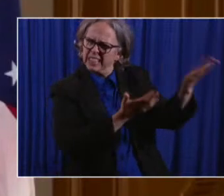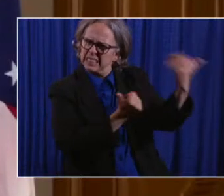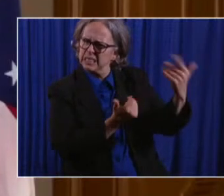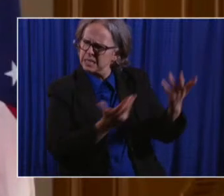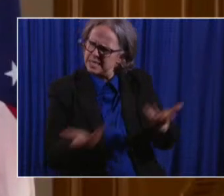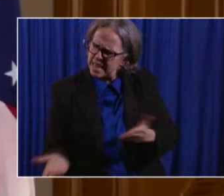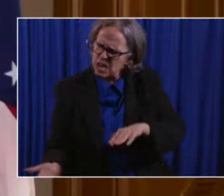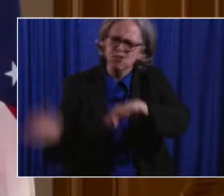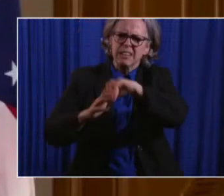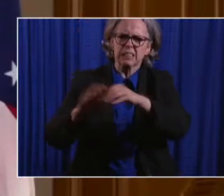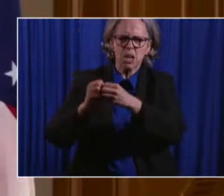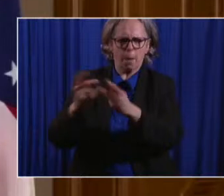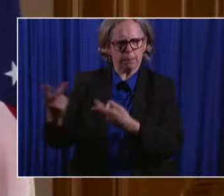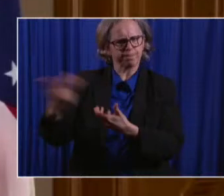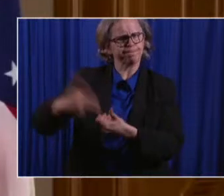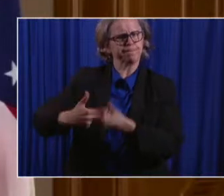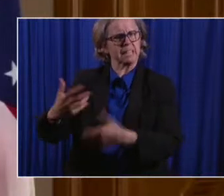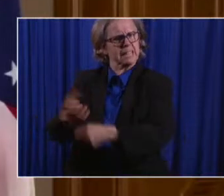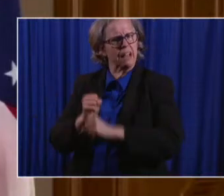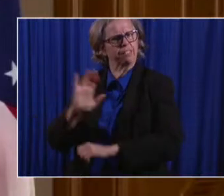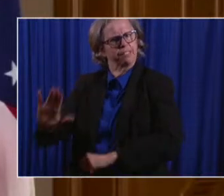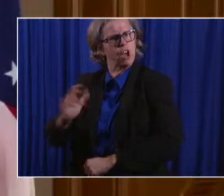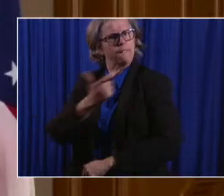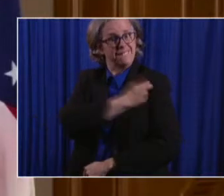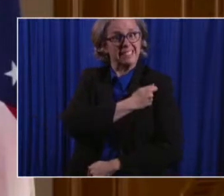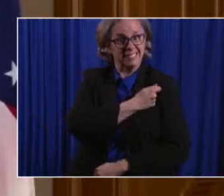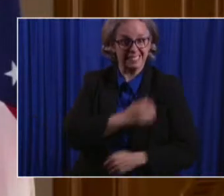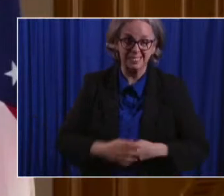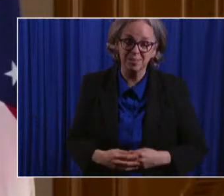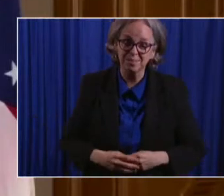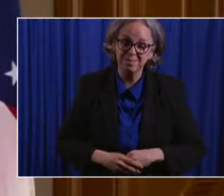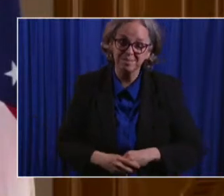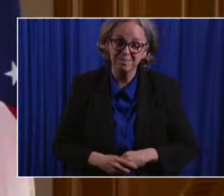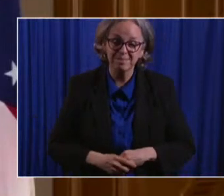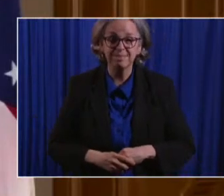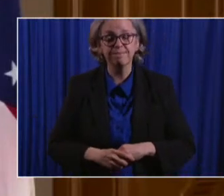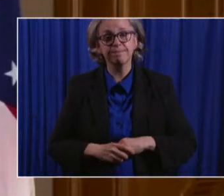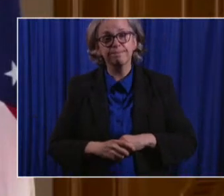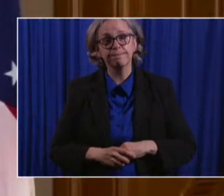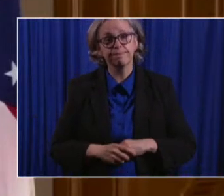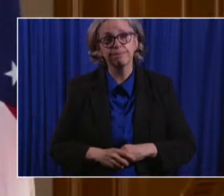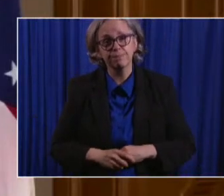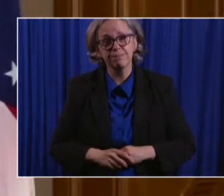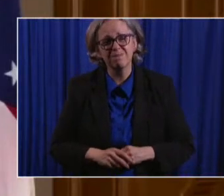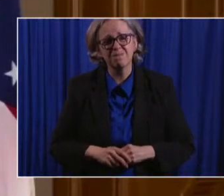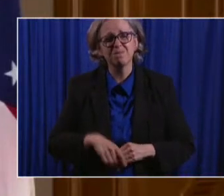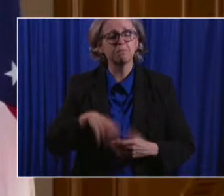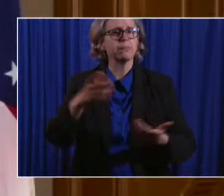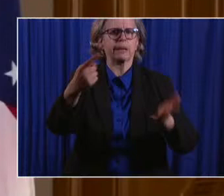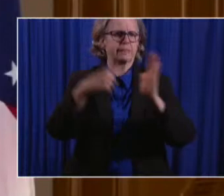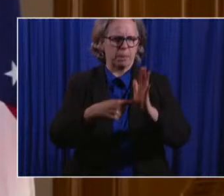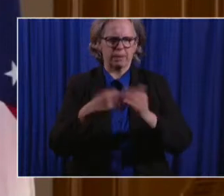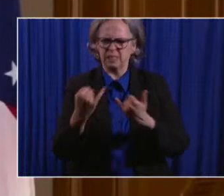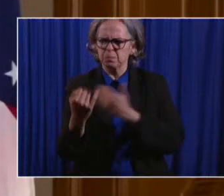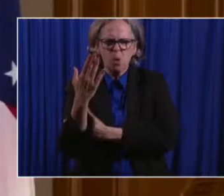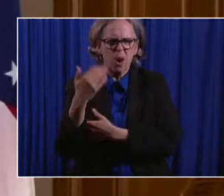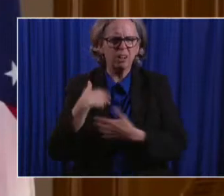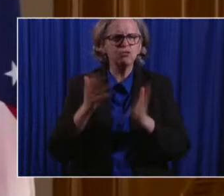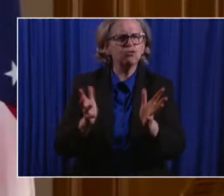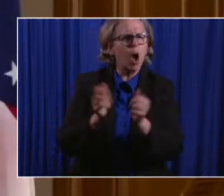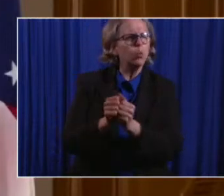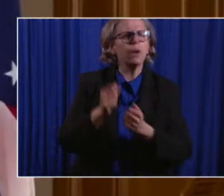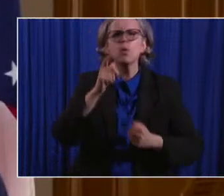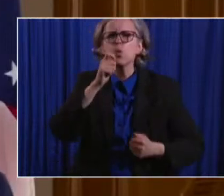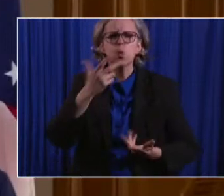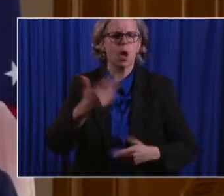this pandemic. On the phone this morning with our local health departments, they brought up an issue of a